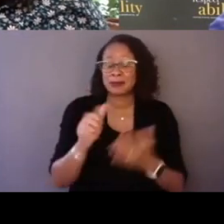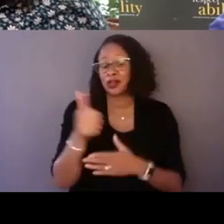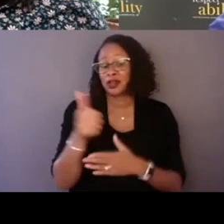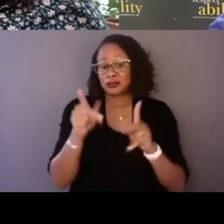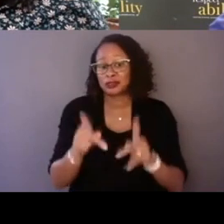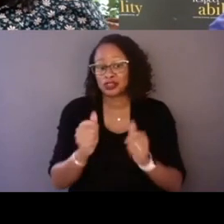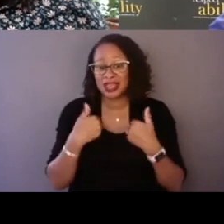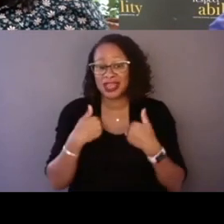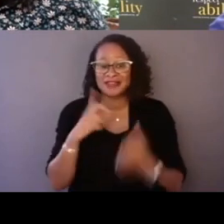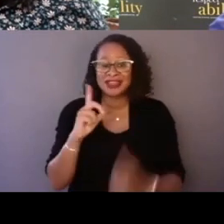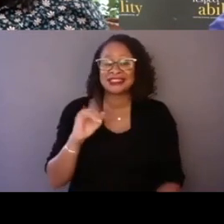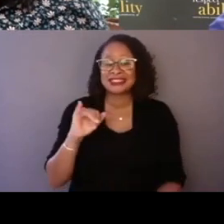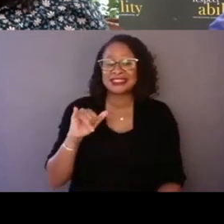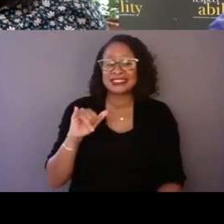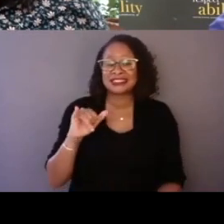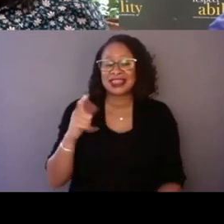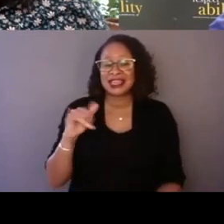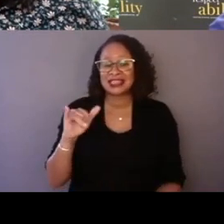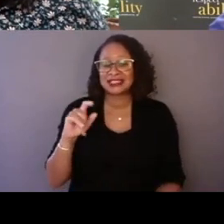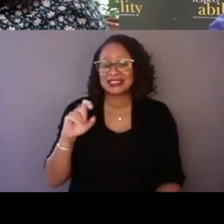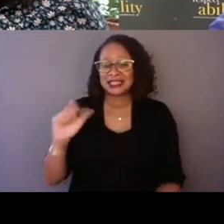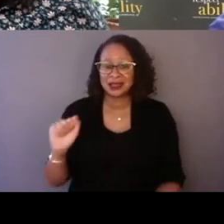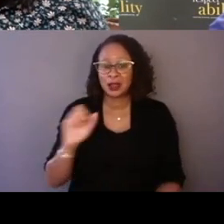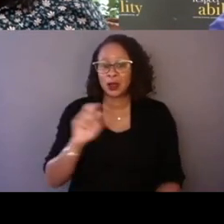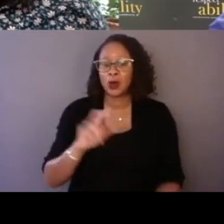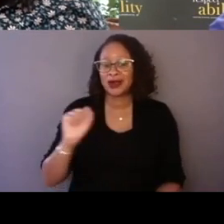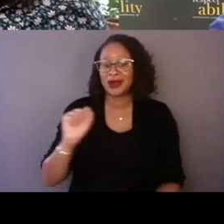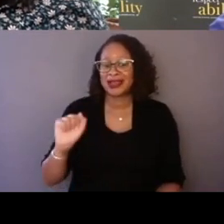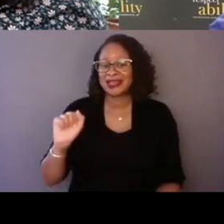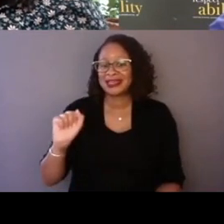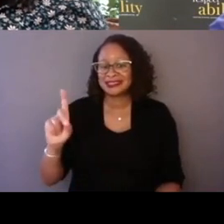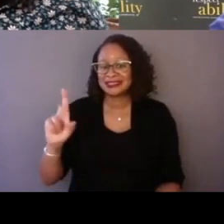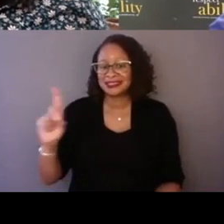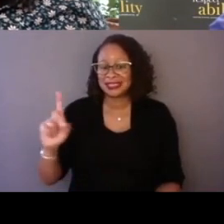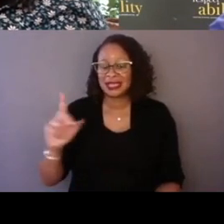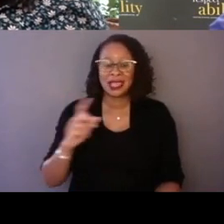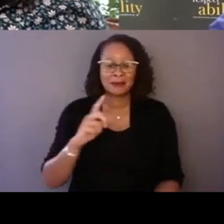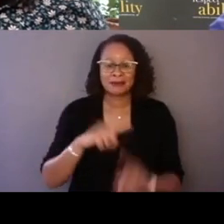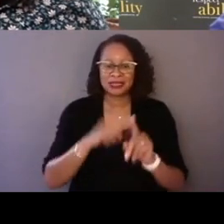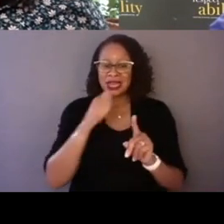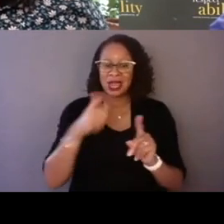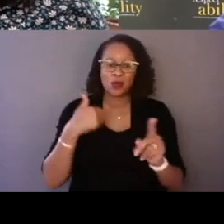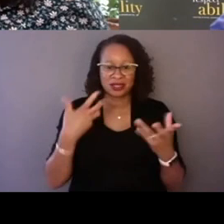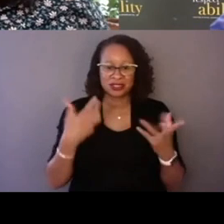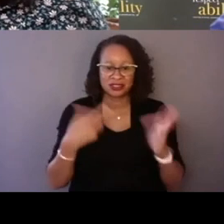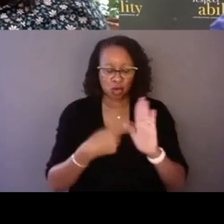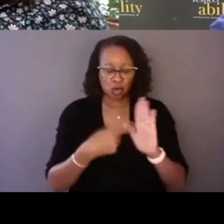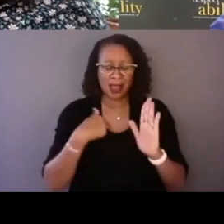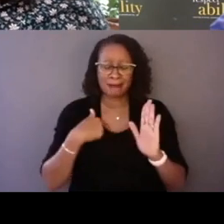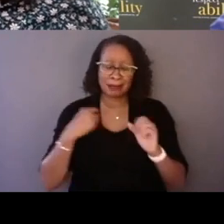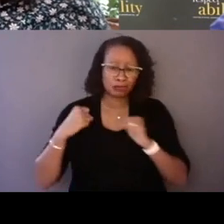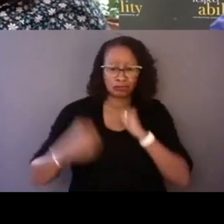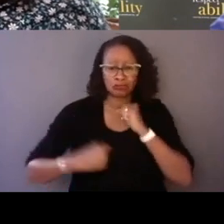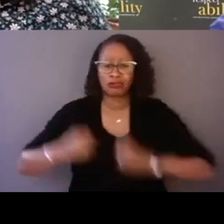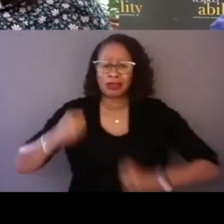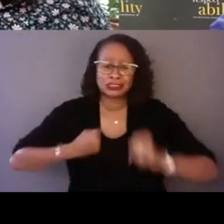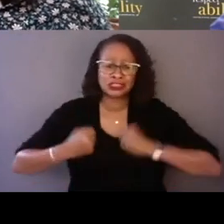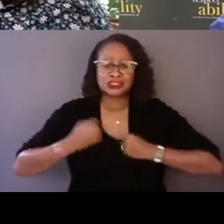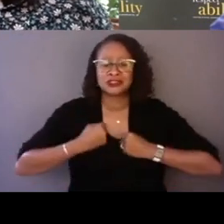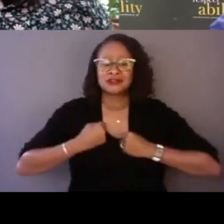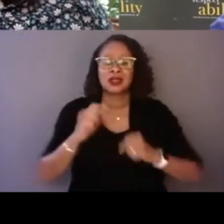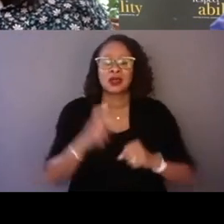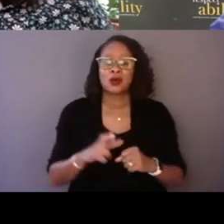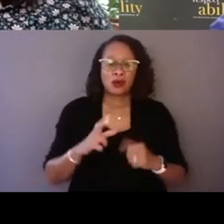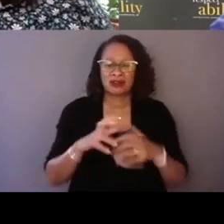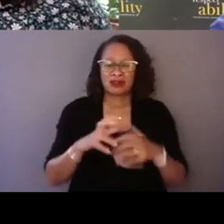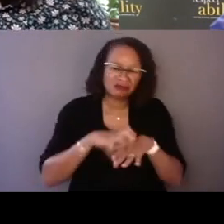or ADD, but I didn't want to give the impression that I was so aggressive or abrasive that they never hire somebody else